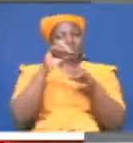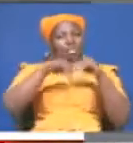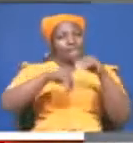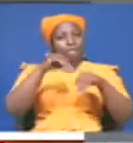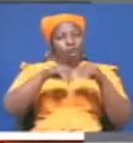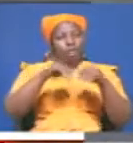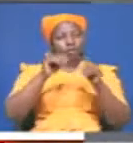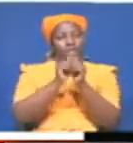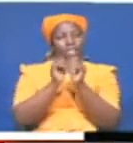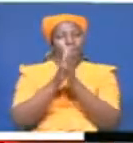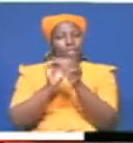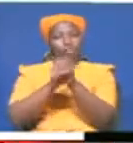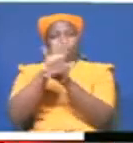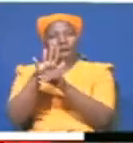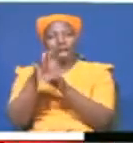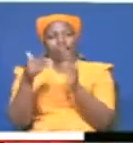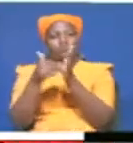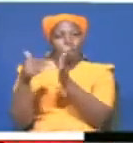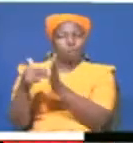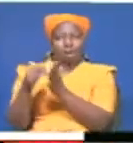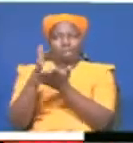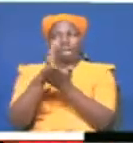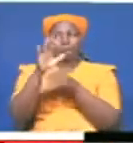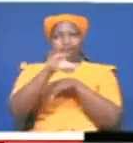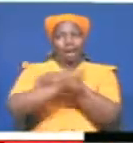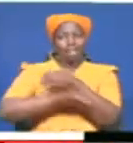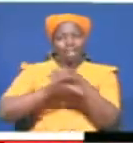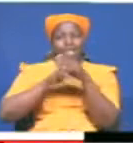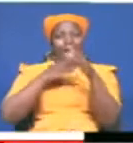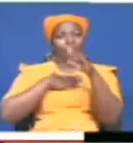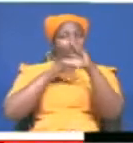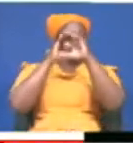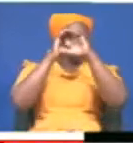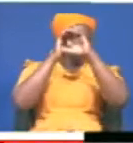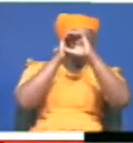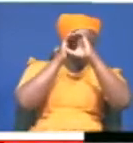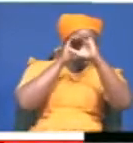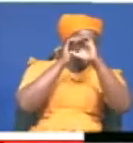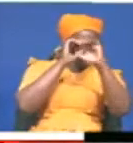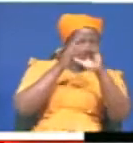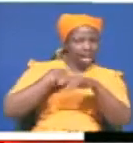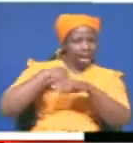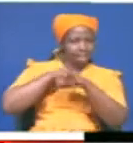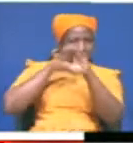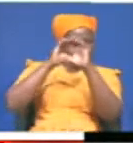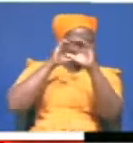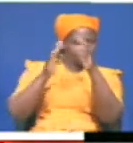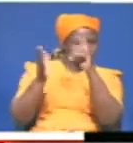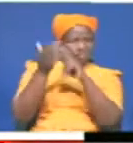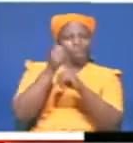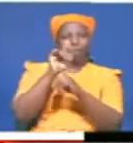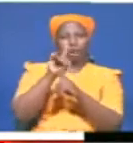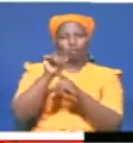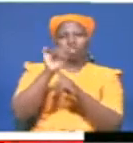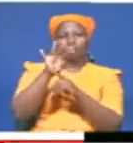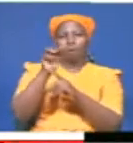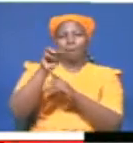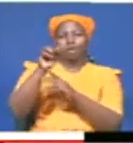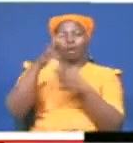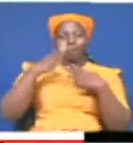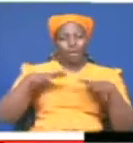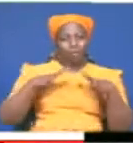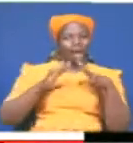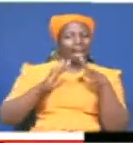restrictions in some countries. And as our projection, we project that we will reach 1.4 million people by the end of the